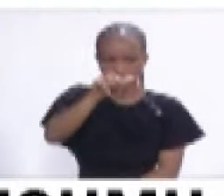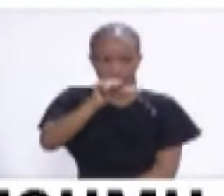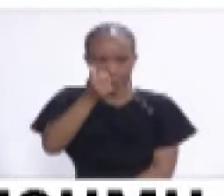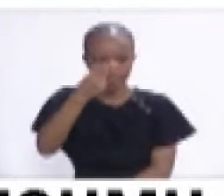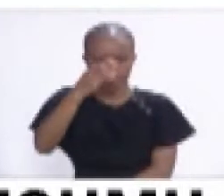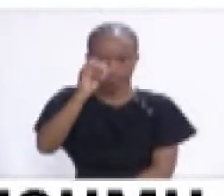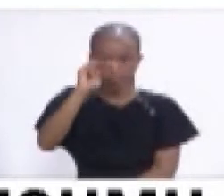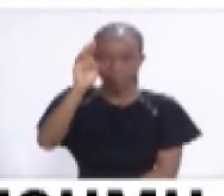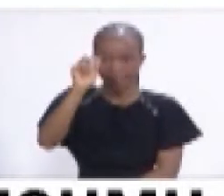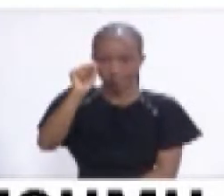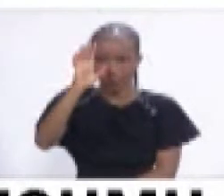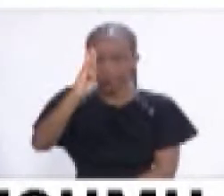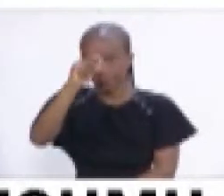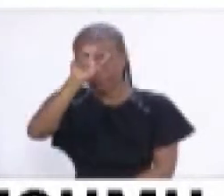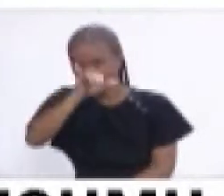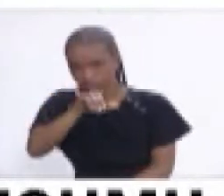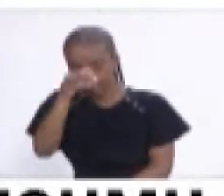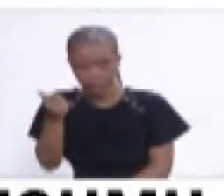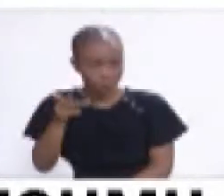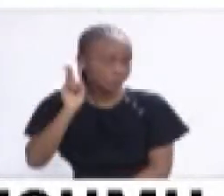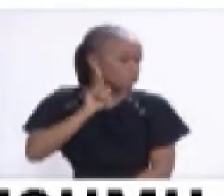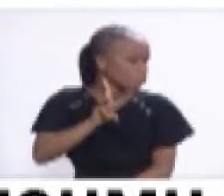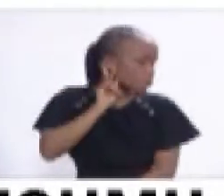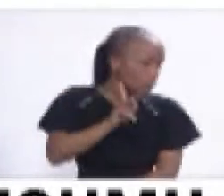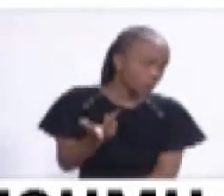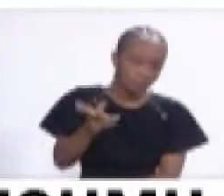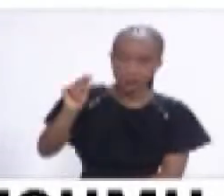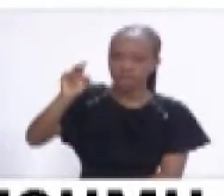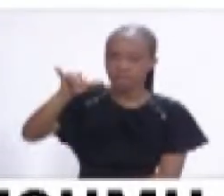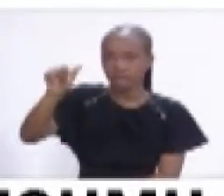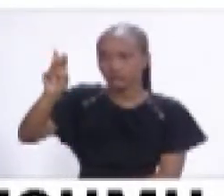Bay, Migori, Kisii, Nyamira,